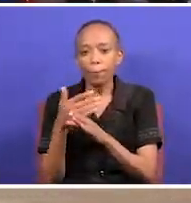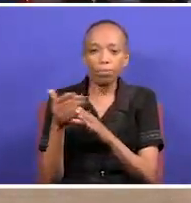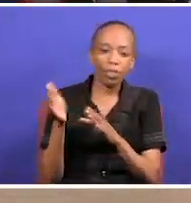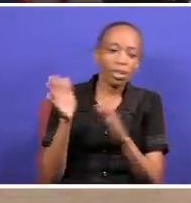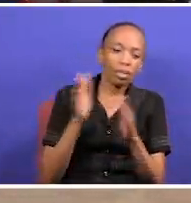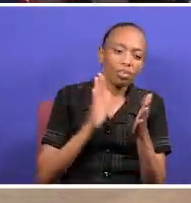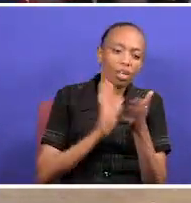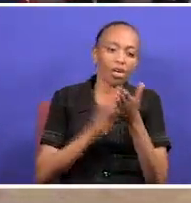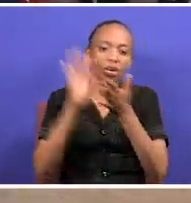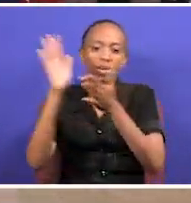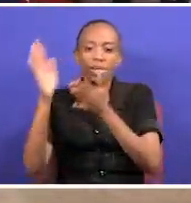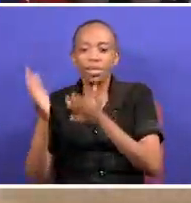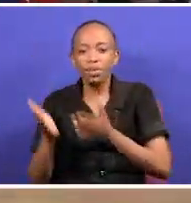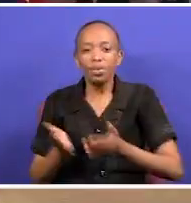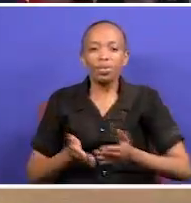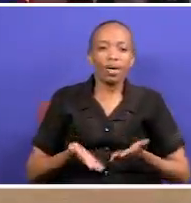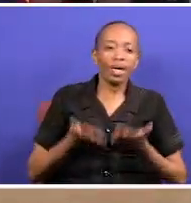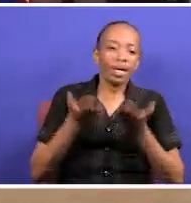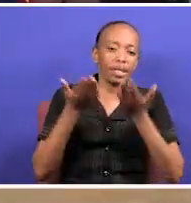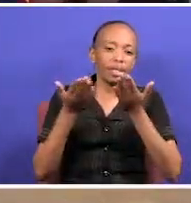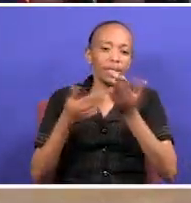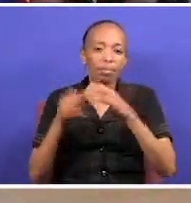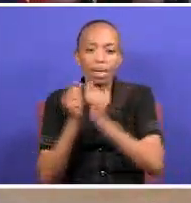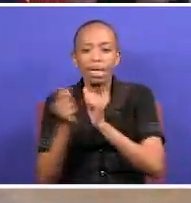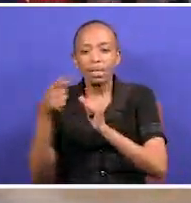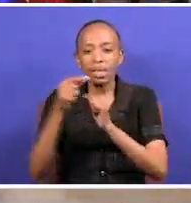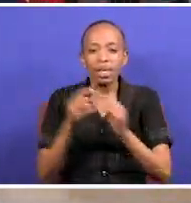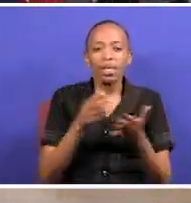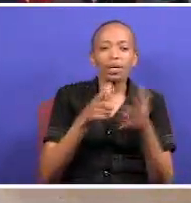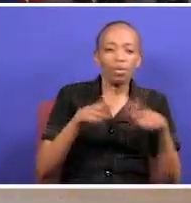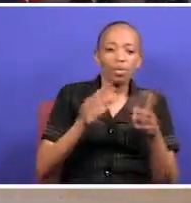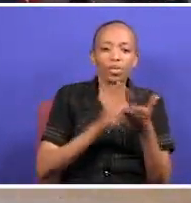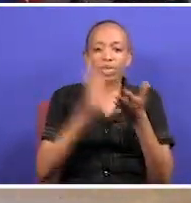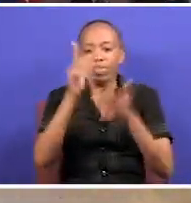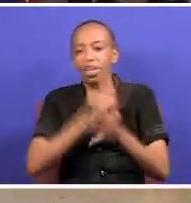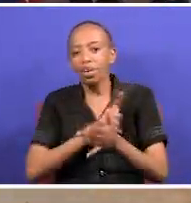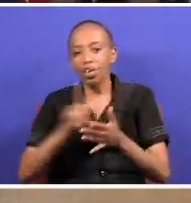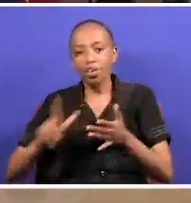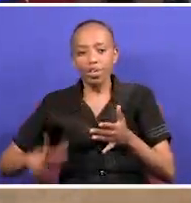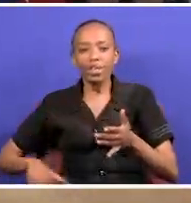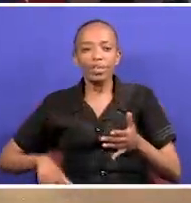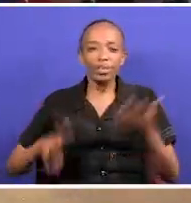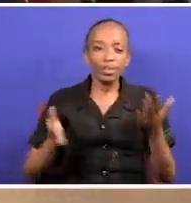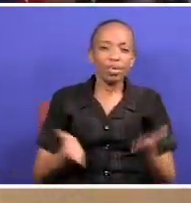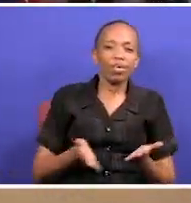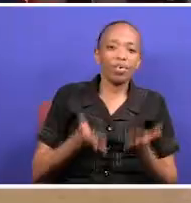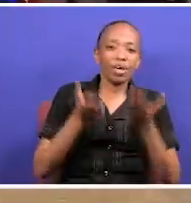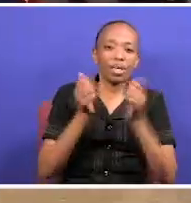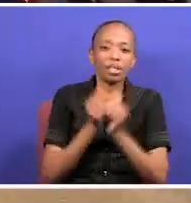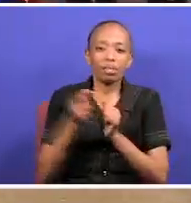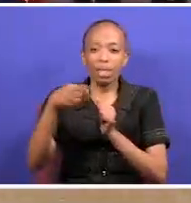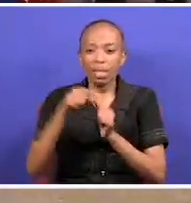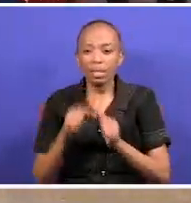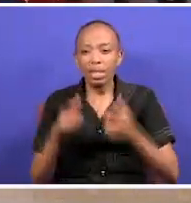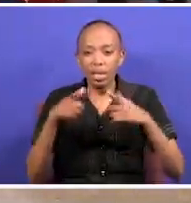Yeah. The glory of the Lord rise among us. Let the glory of the Lord